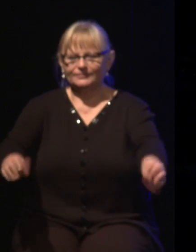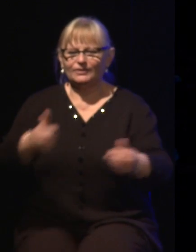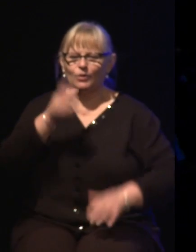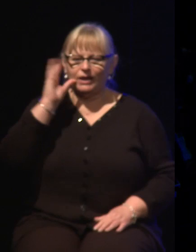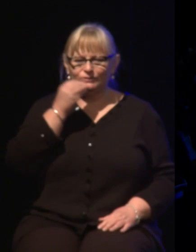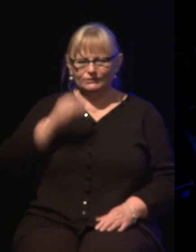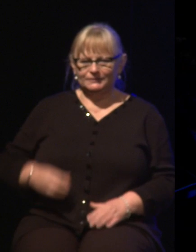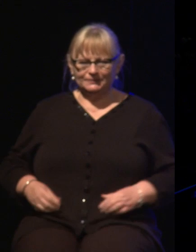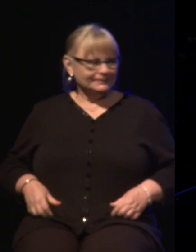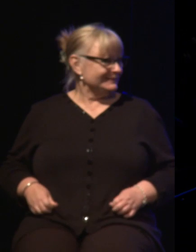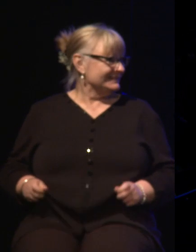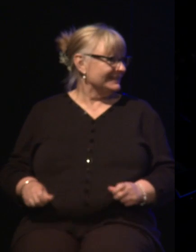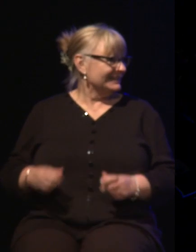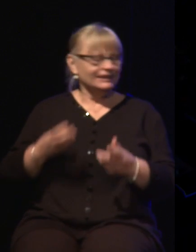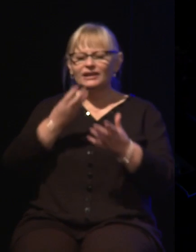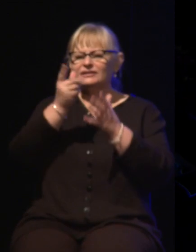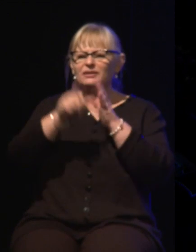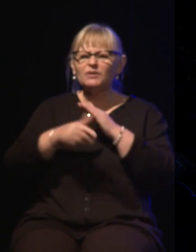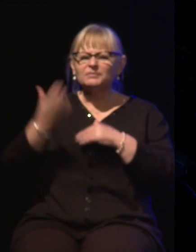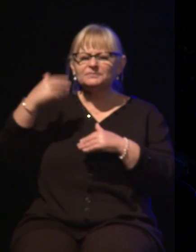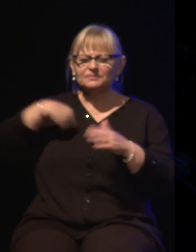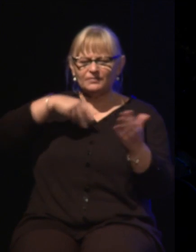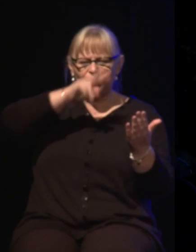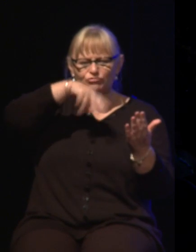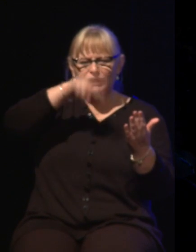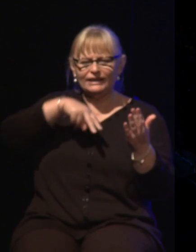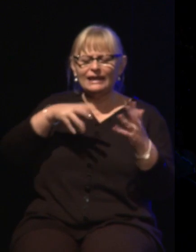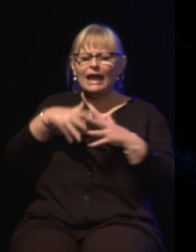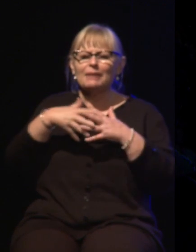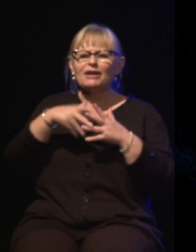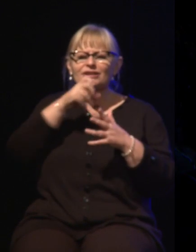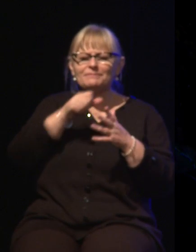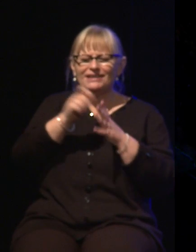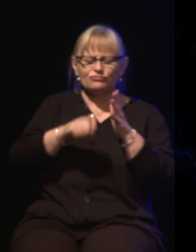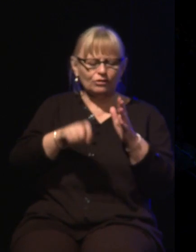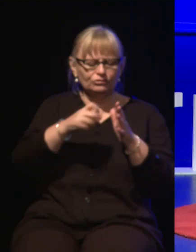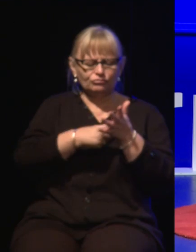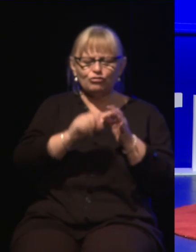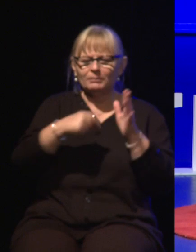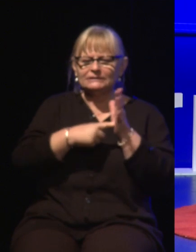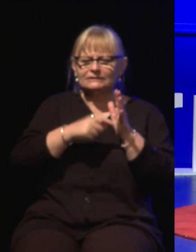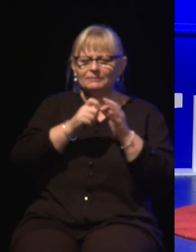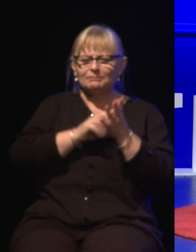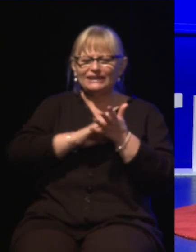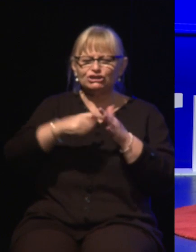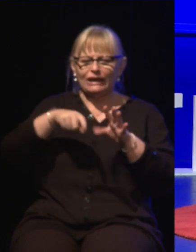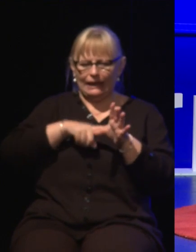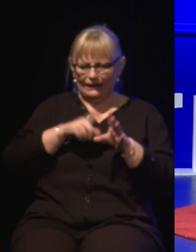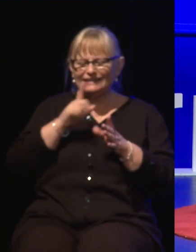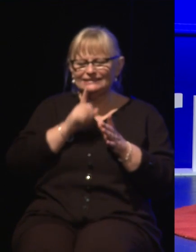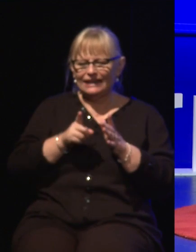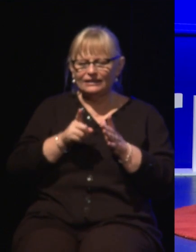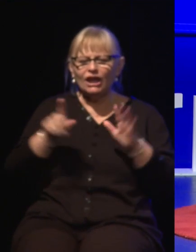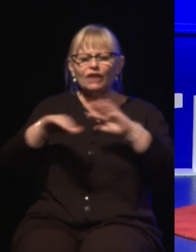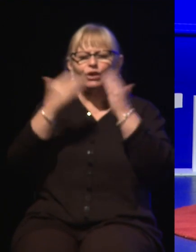Good afternoon. Some time ago I read the American writer Robert Benchley, who remarked that the